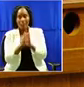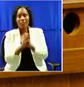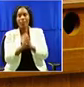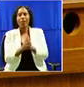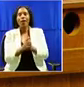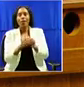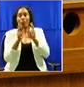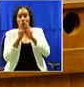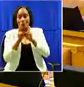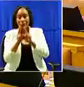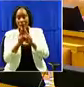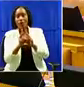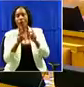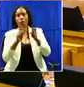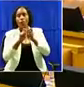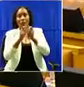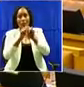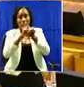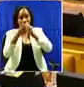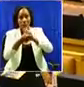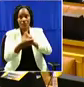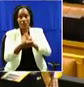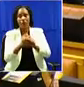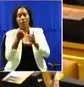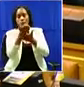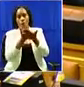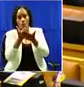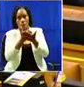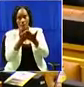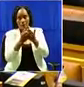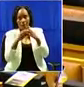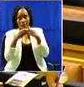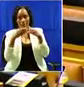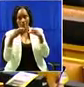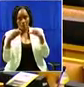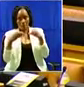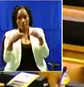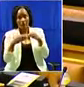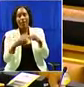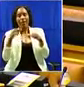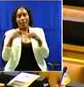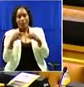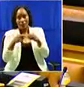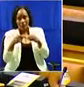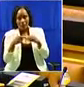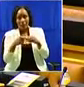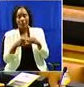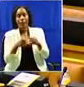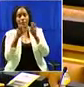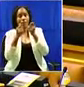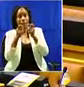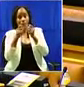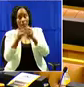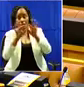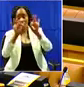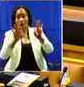growth. A critical pillar of this plan is the fiscal framework that will be